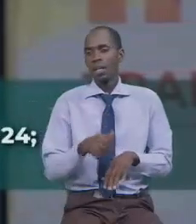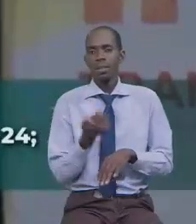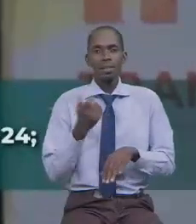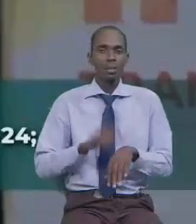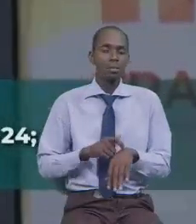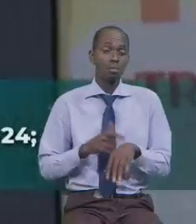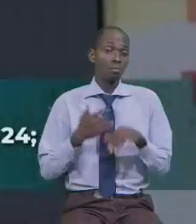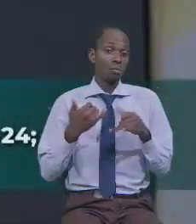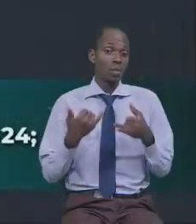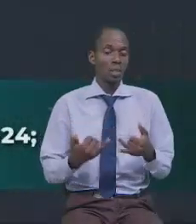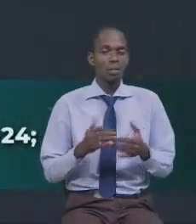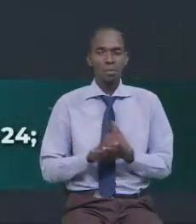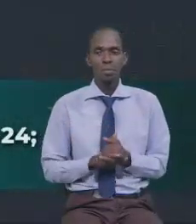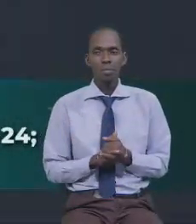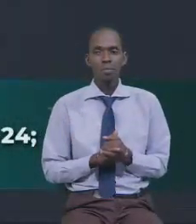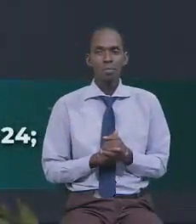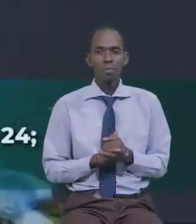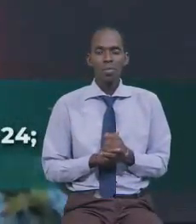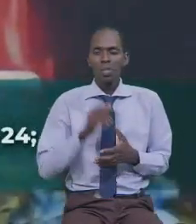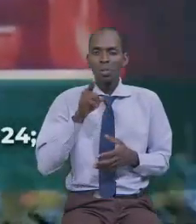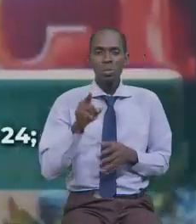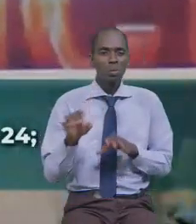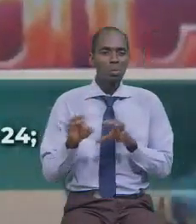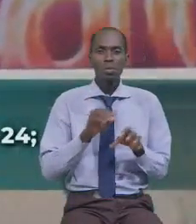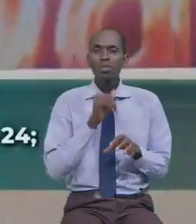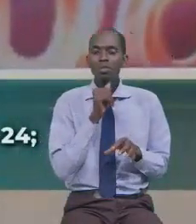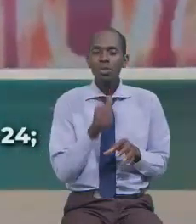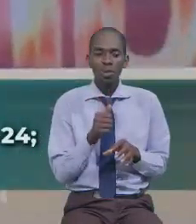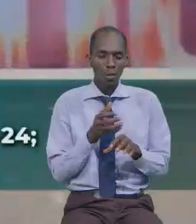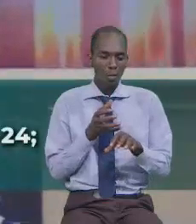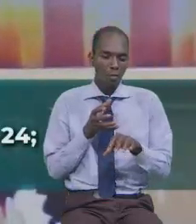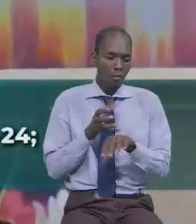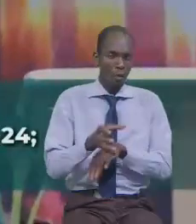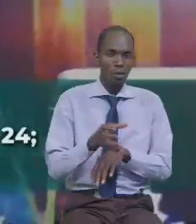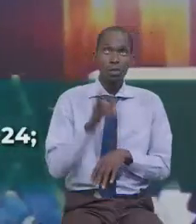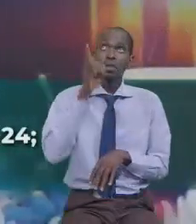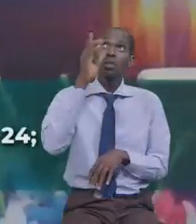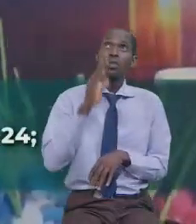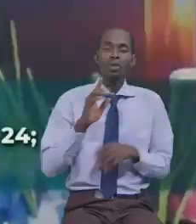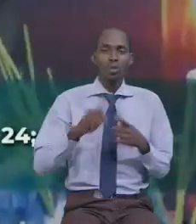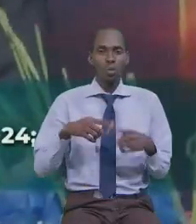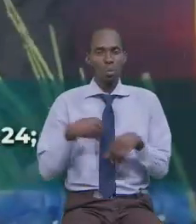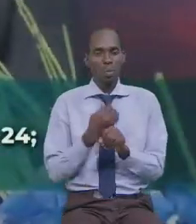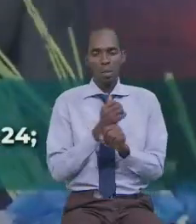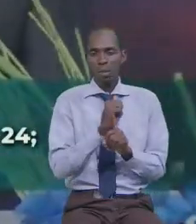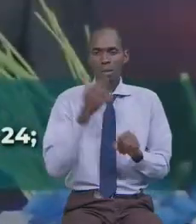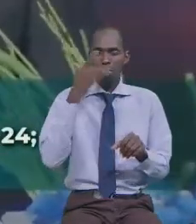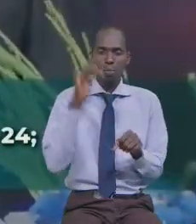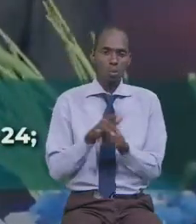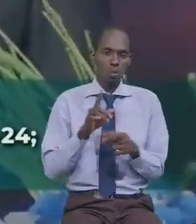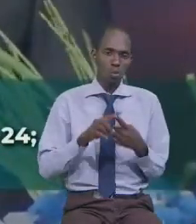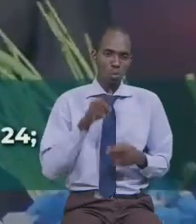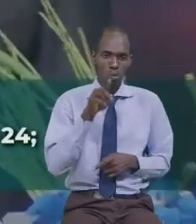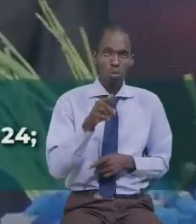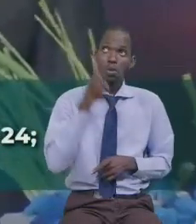Now, you didn't force God to make a promise to you. He just looked at